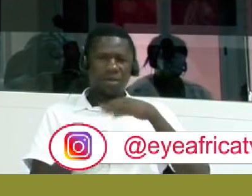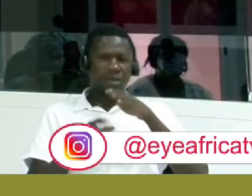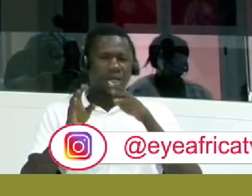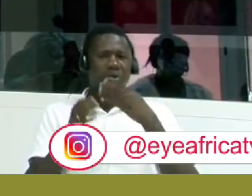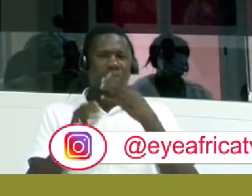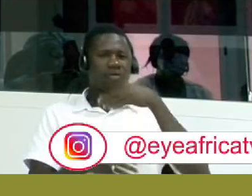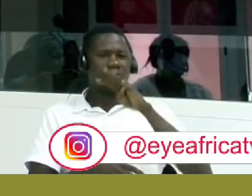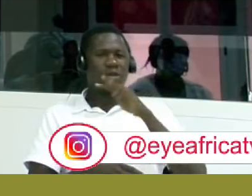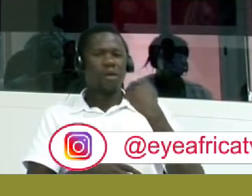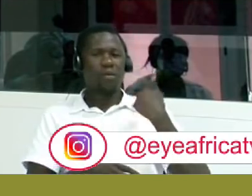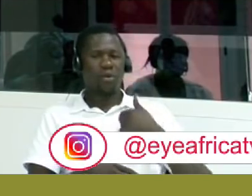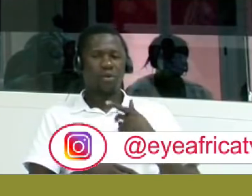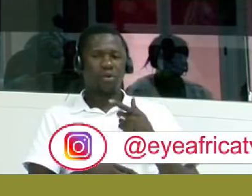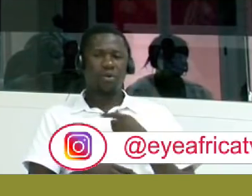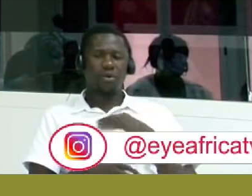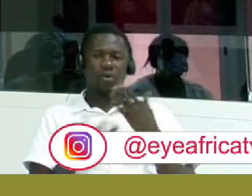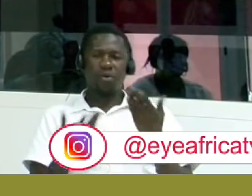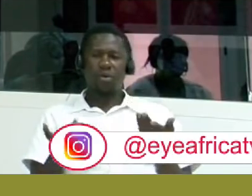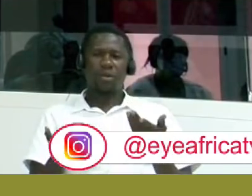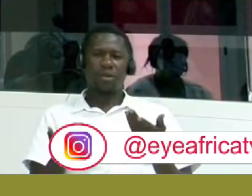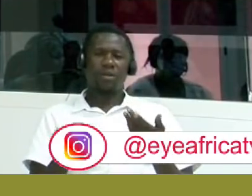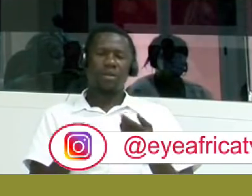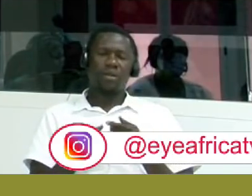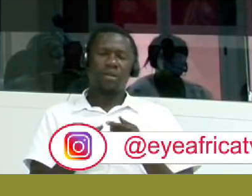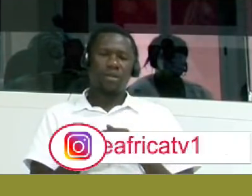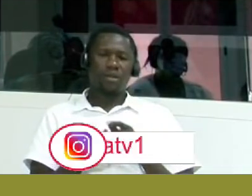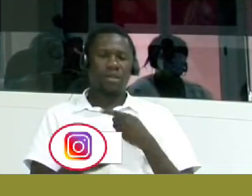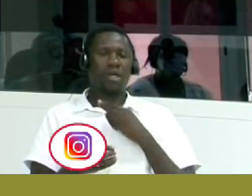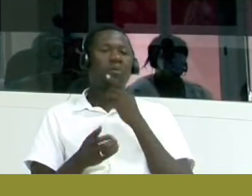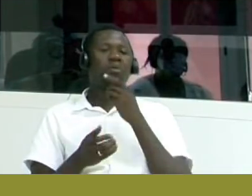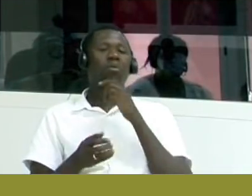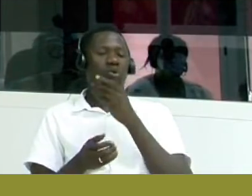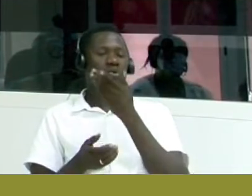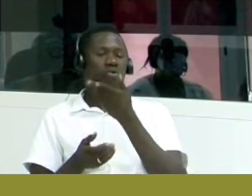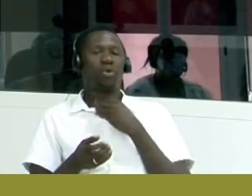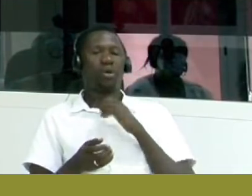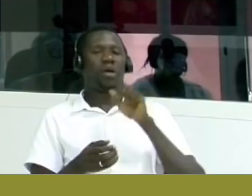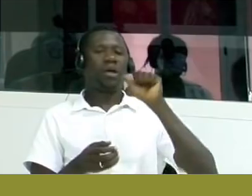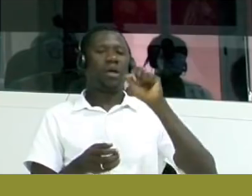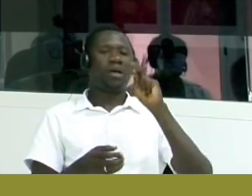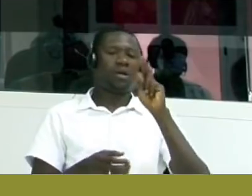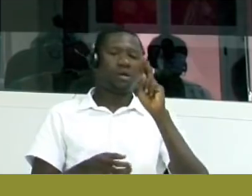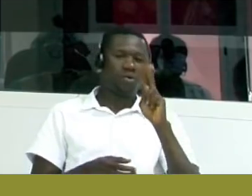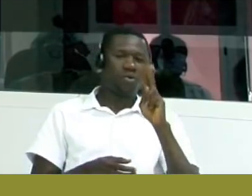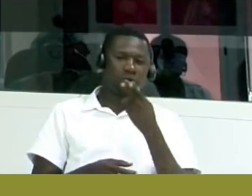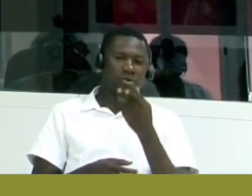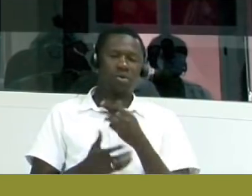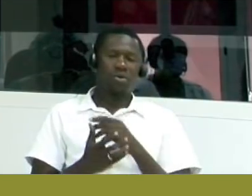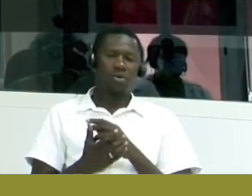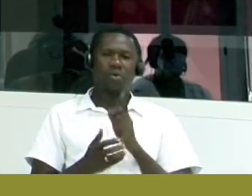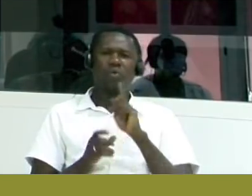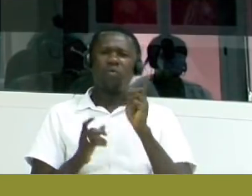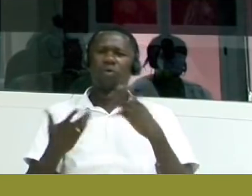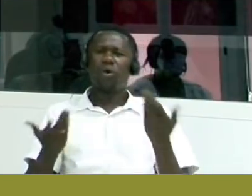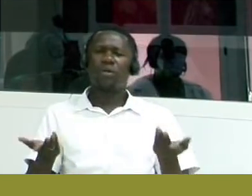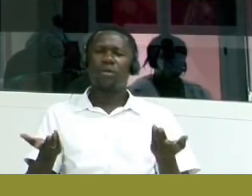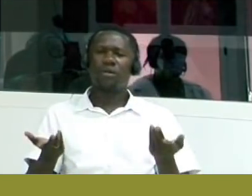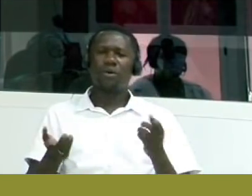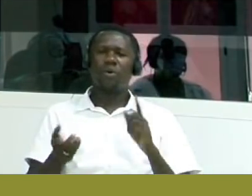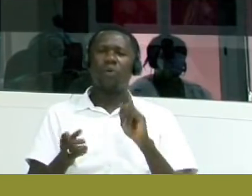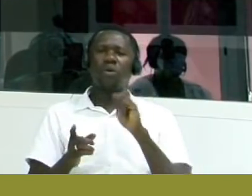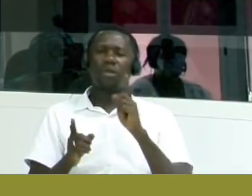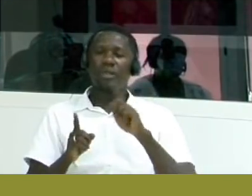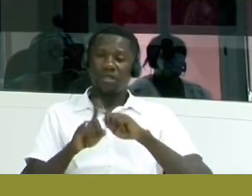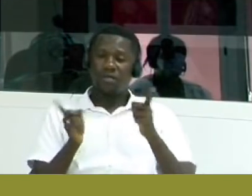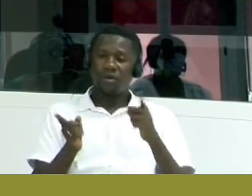you know, yen akung yen. What do you mean, yen akung yen? We are aku, what, so what? What is the difference between aku